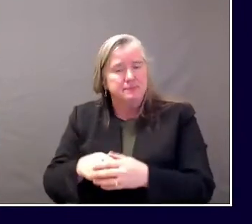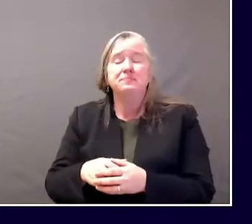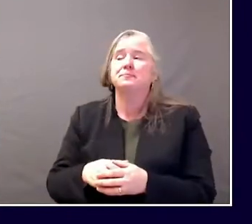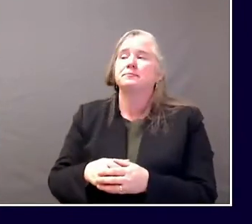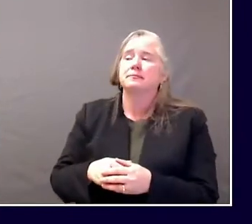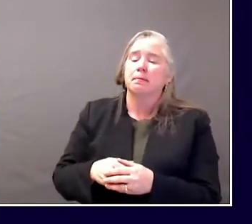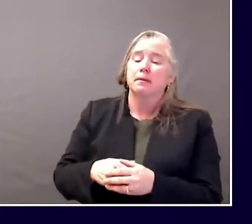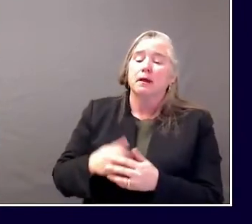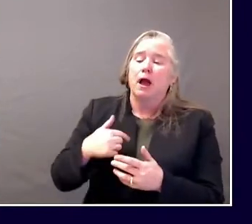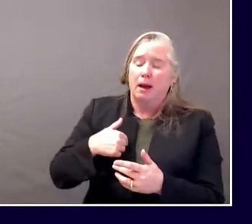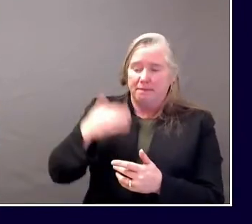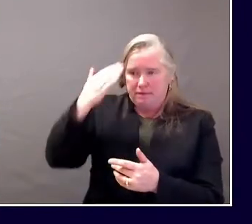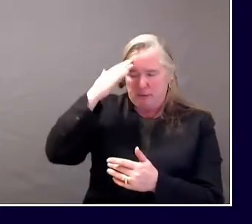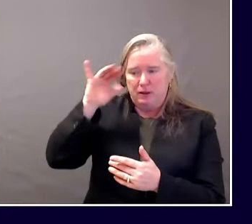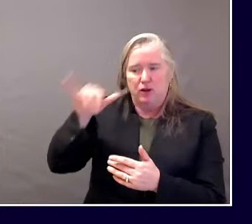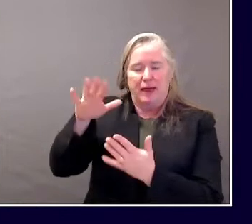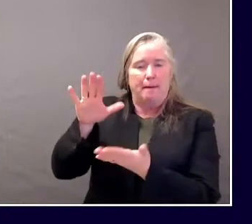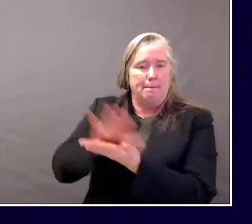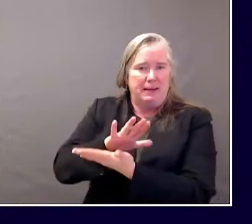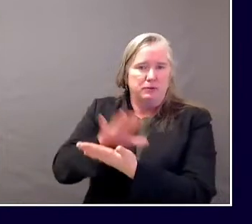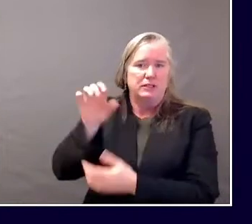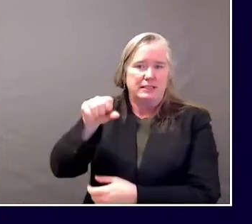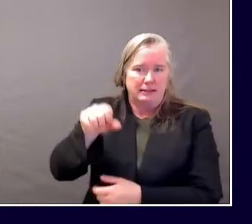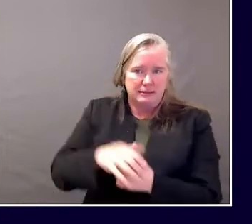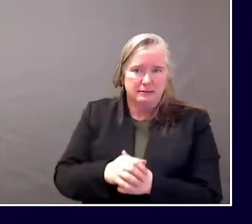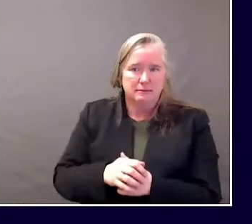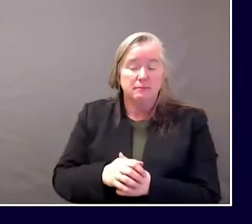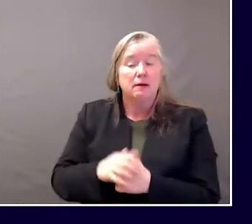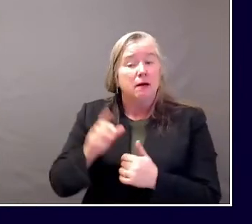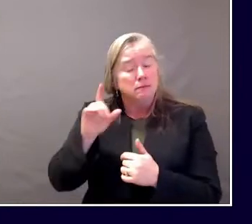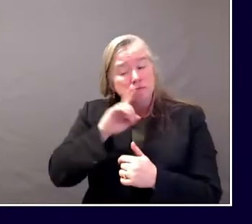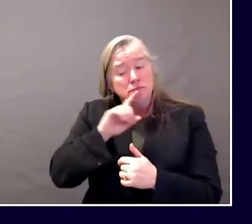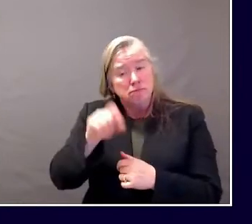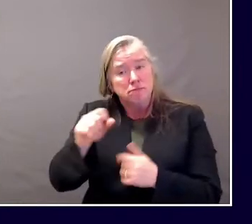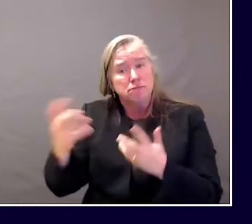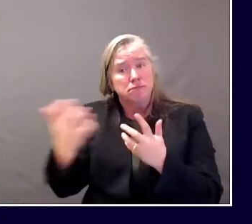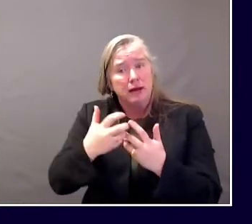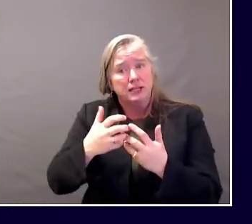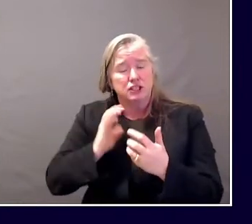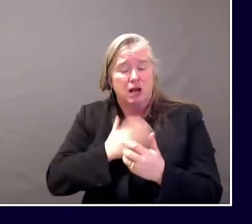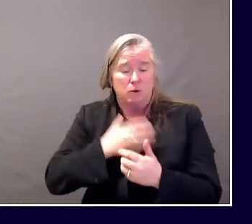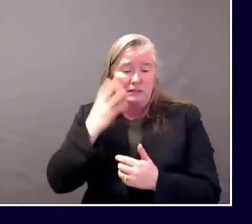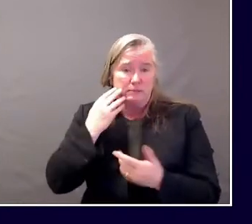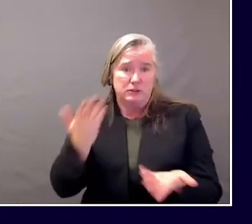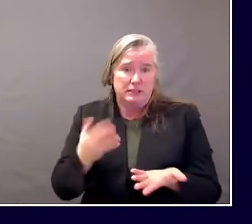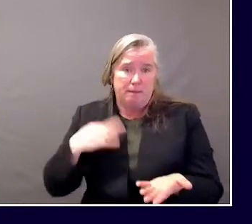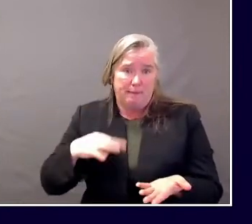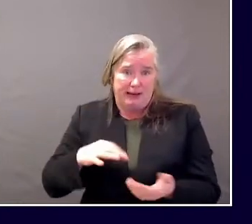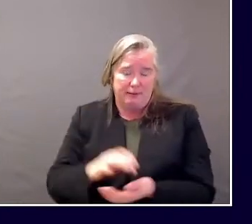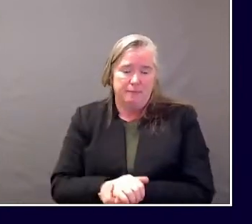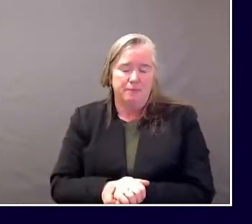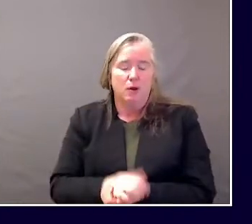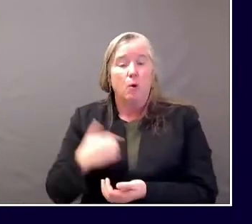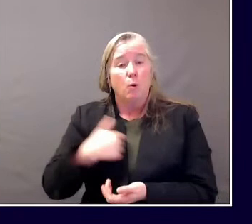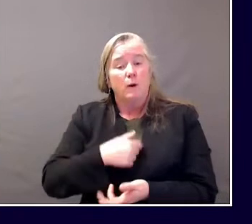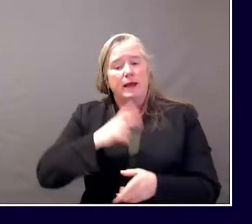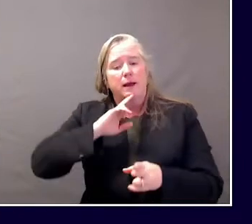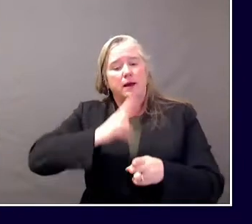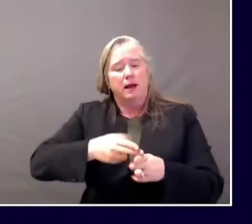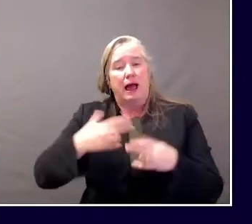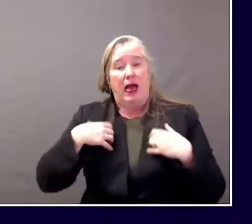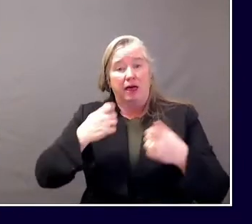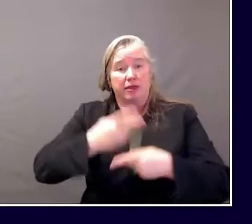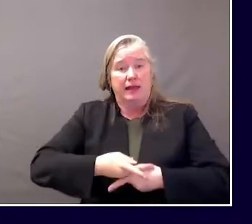and it squares with the experience that we've had in Maine. When we talk about healthcare providers, healthcare workers who have